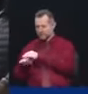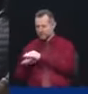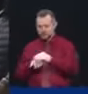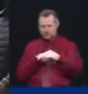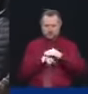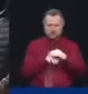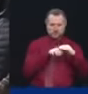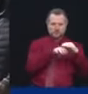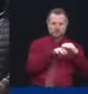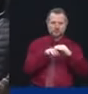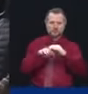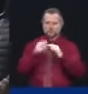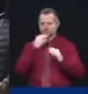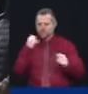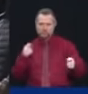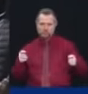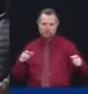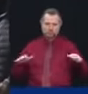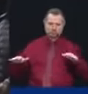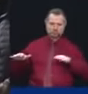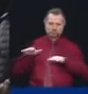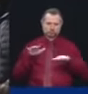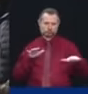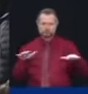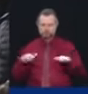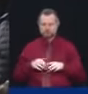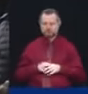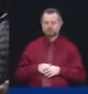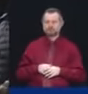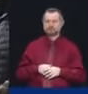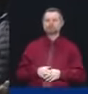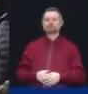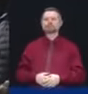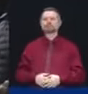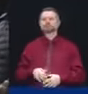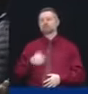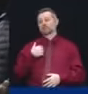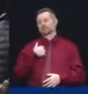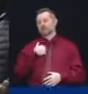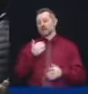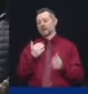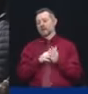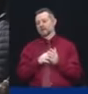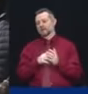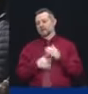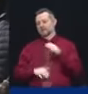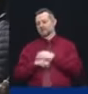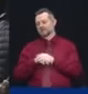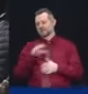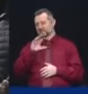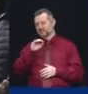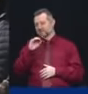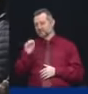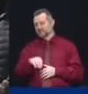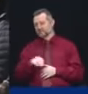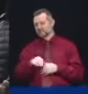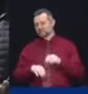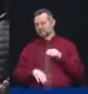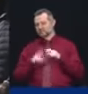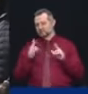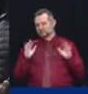coming and going. As I mentioned, it'll be a 50% capacity is the